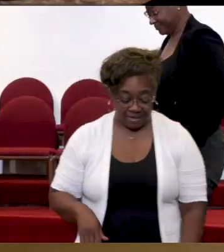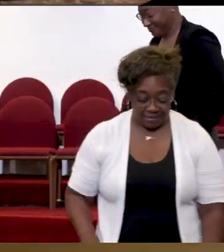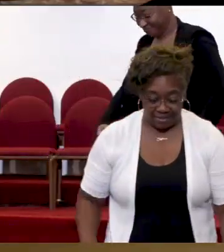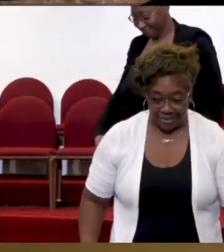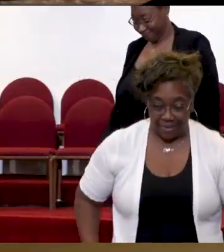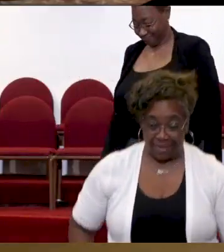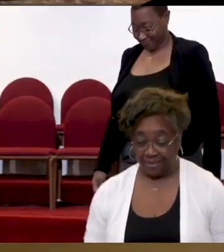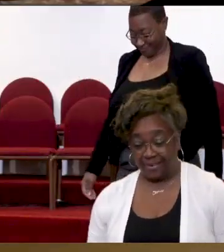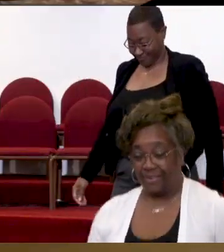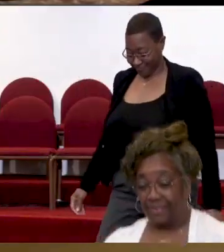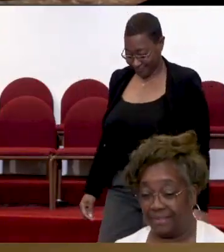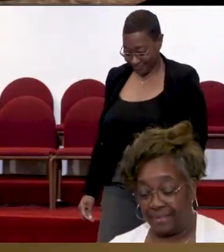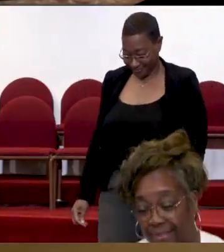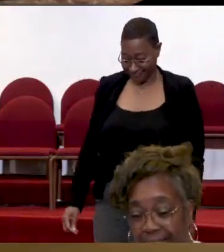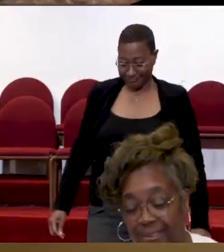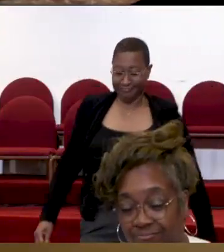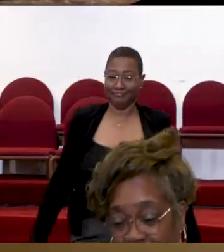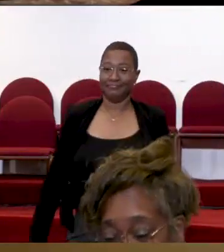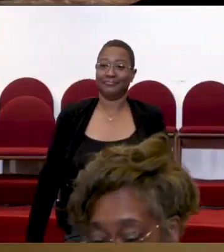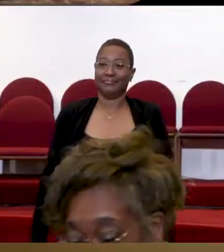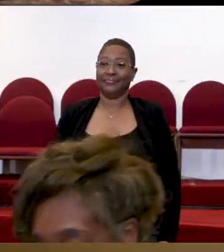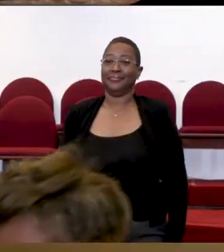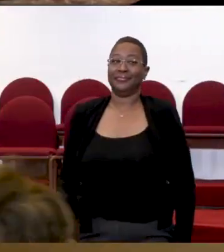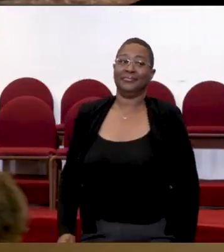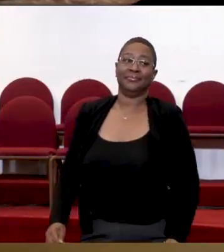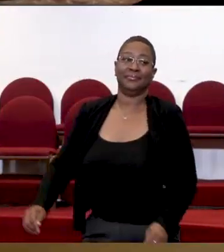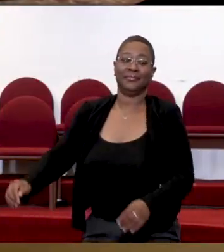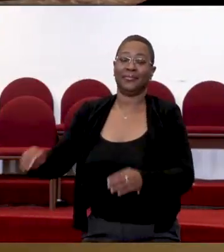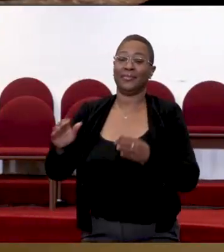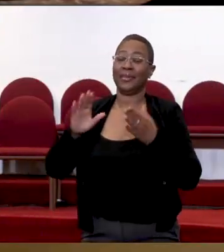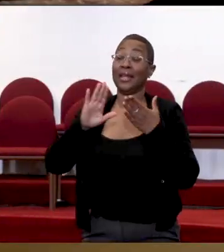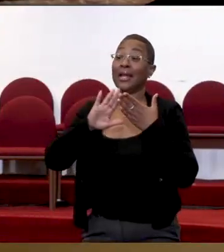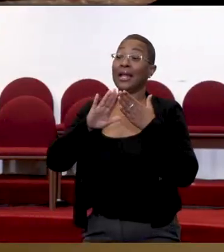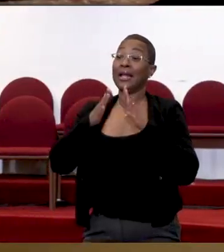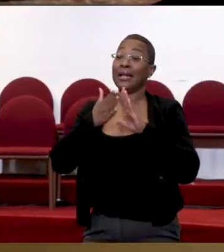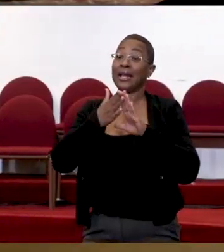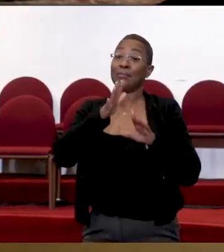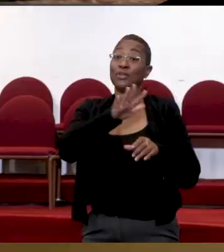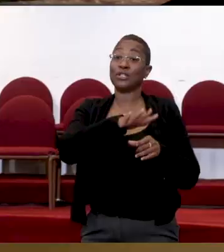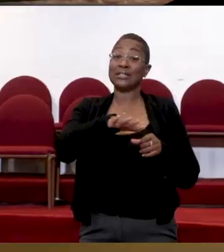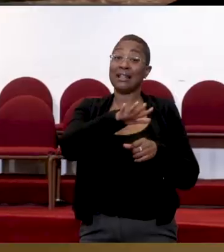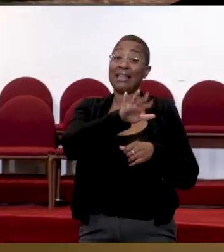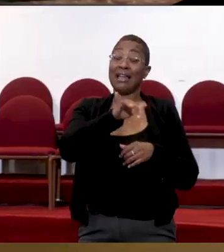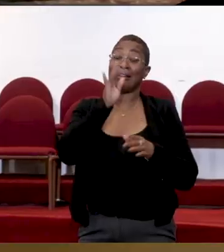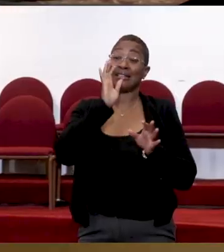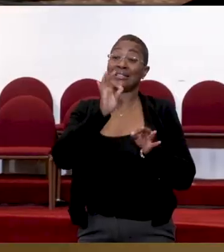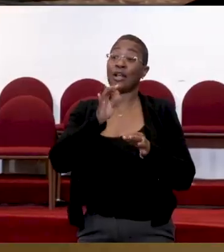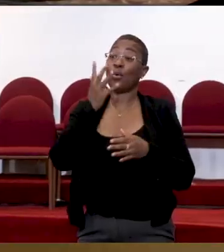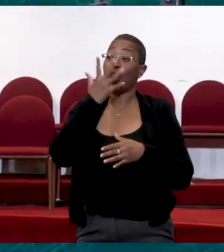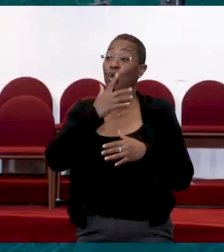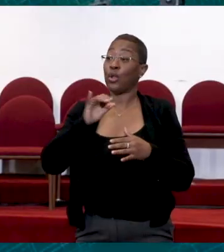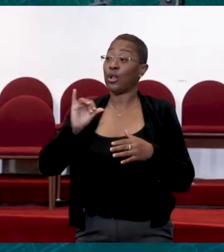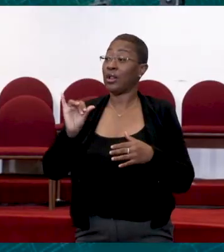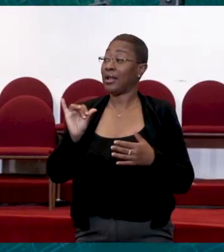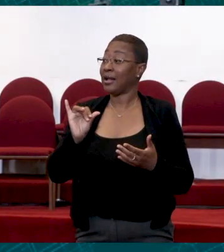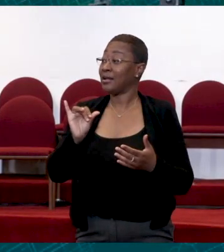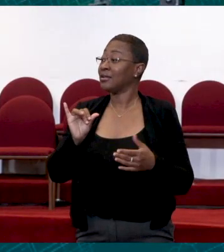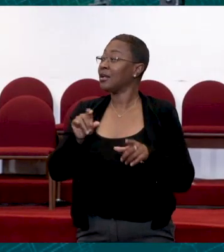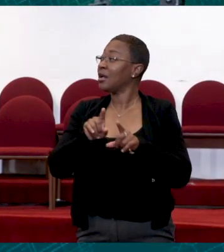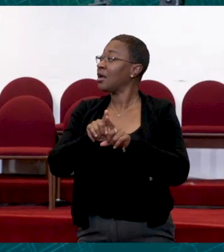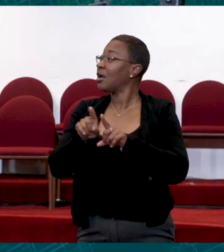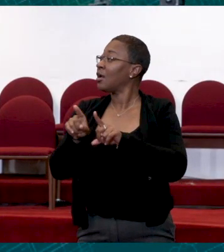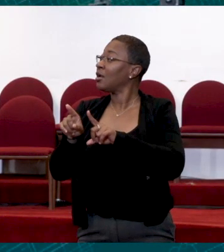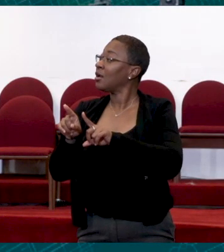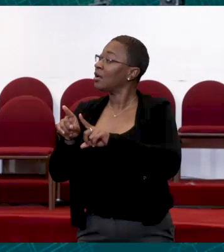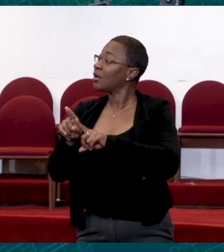the neighbors got together and decided what they wanted theirs to look like, which is similar. It's a decorative metal fence. There's also